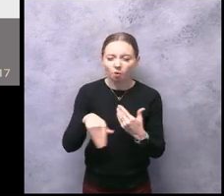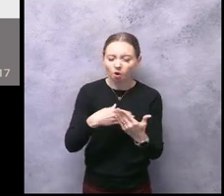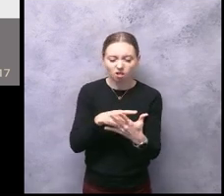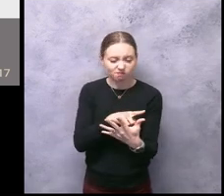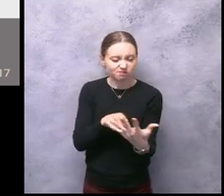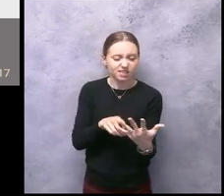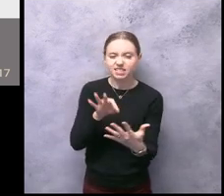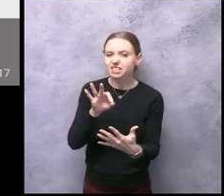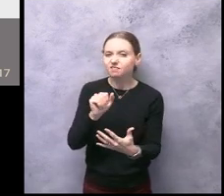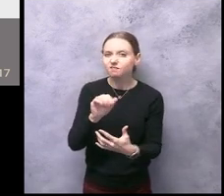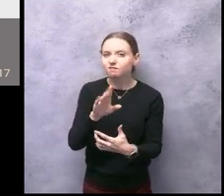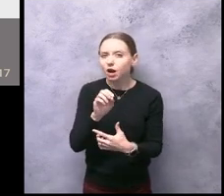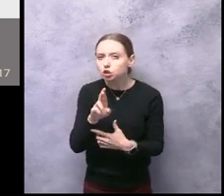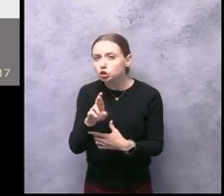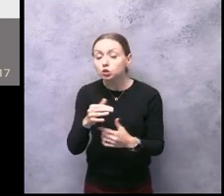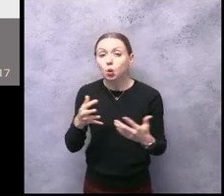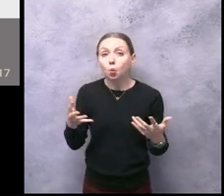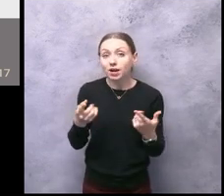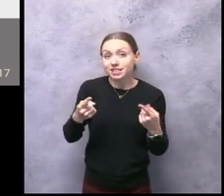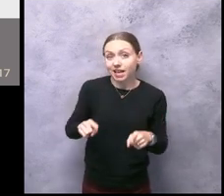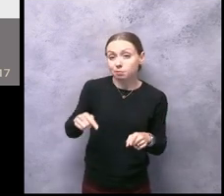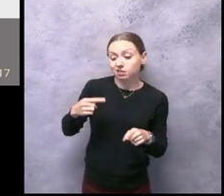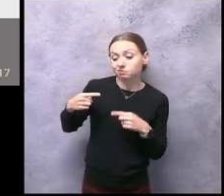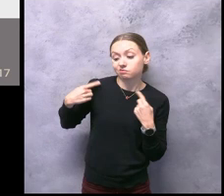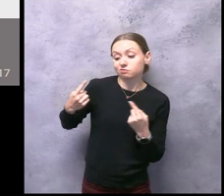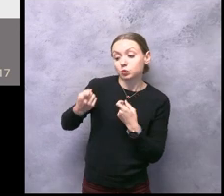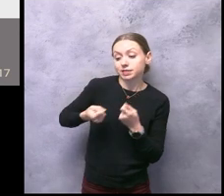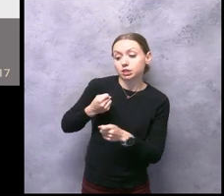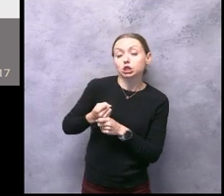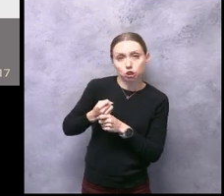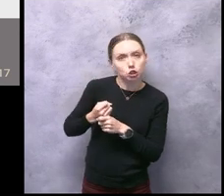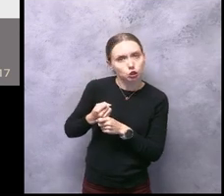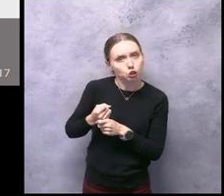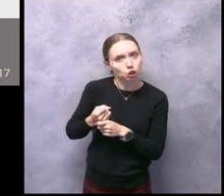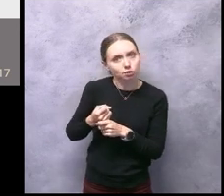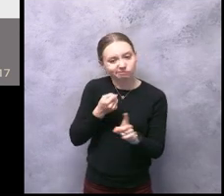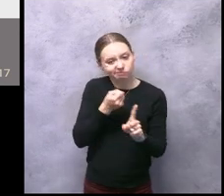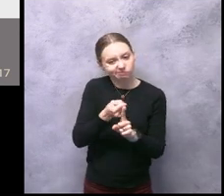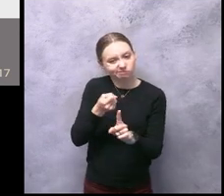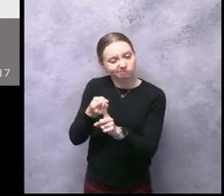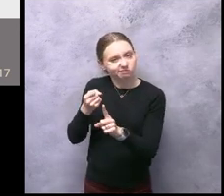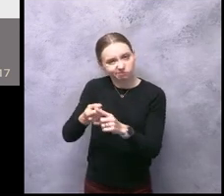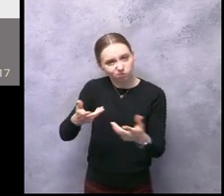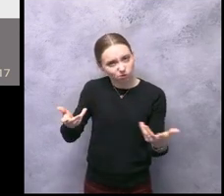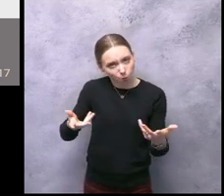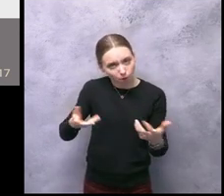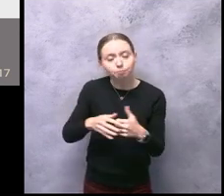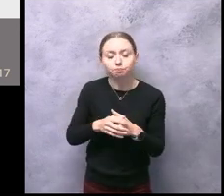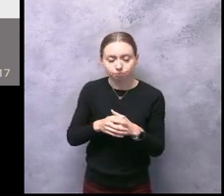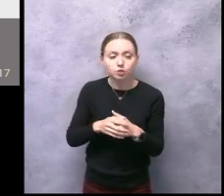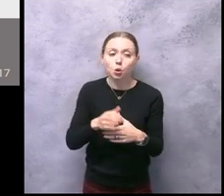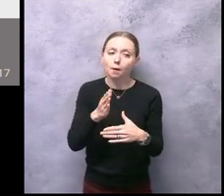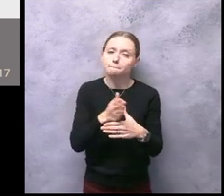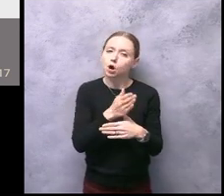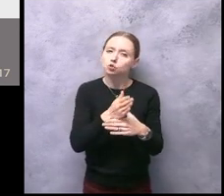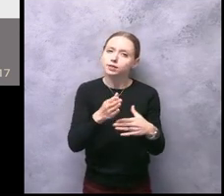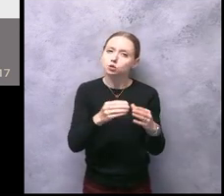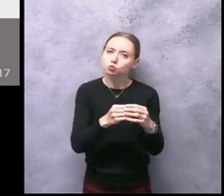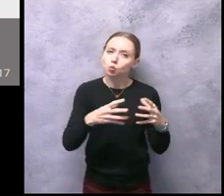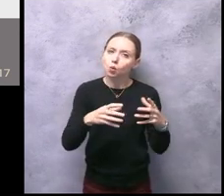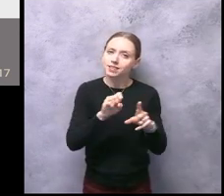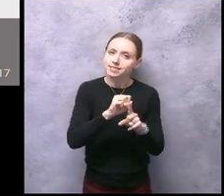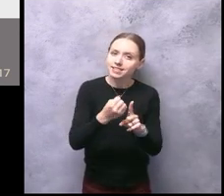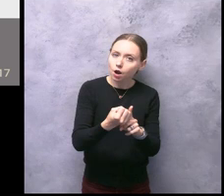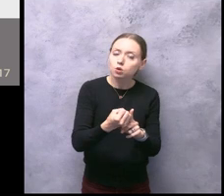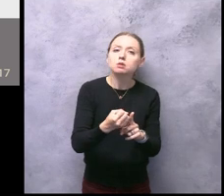that changes those assumptions so that we can update our projections. And so the moderate growth scenario is